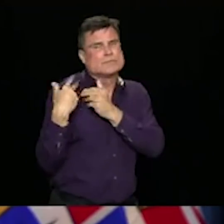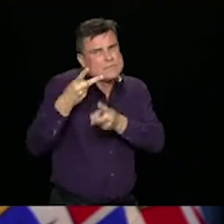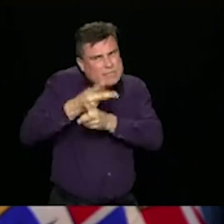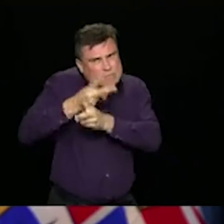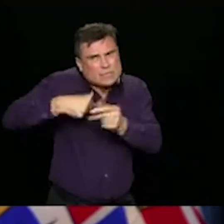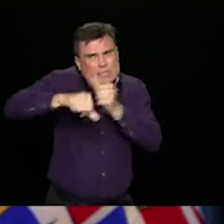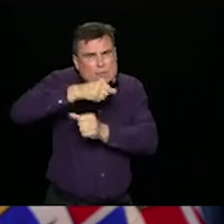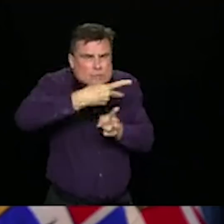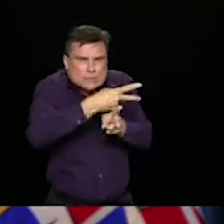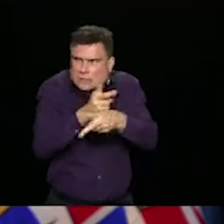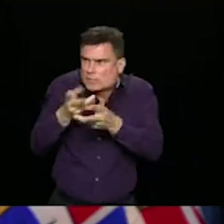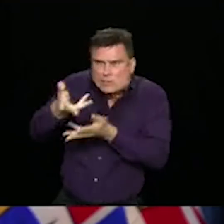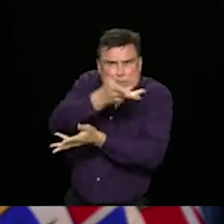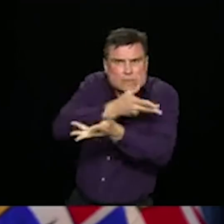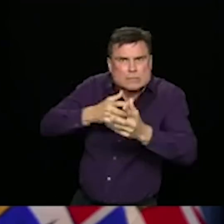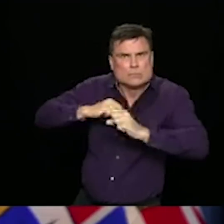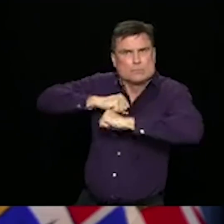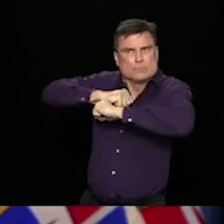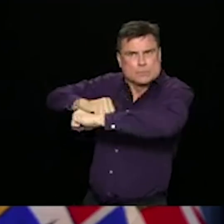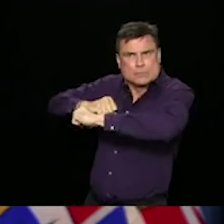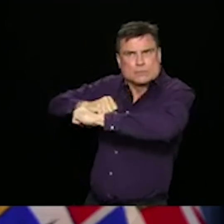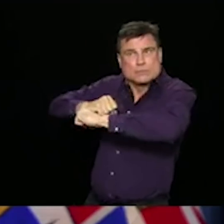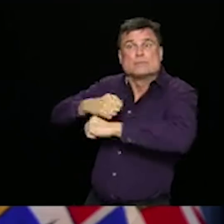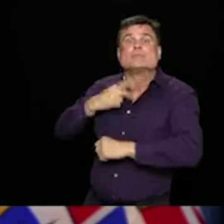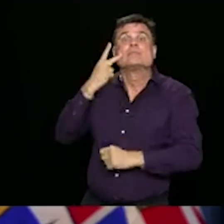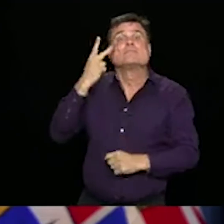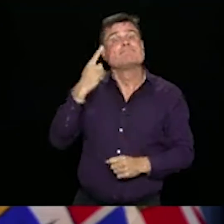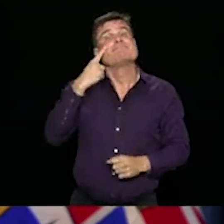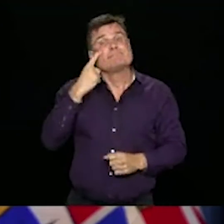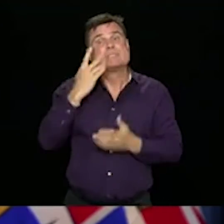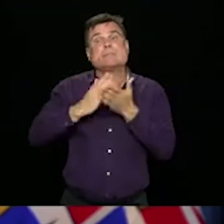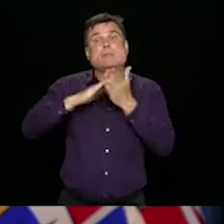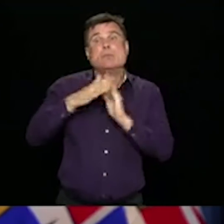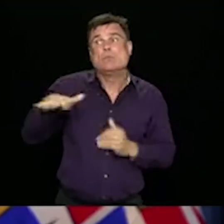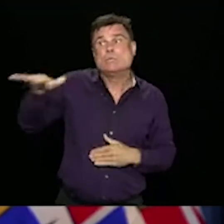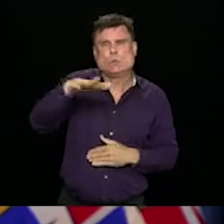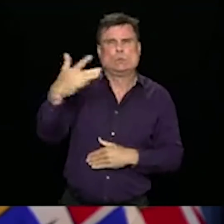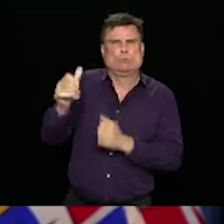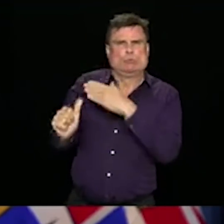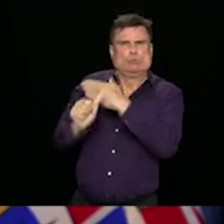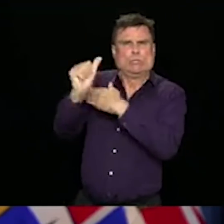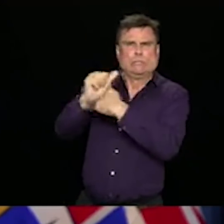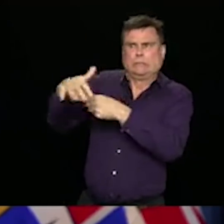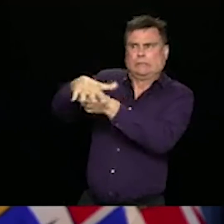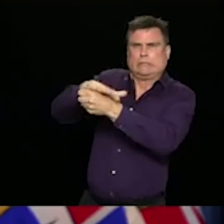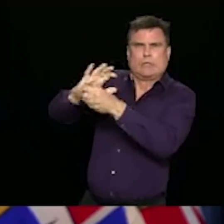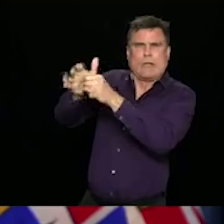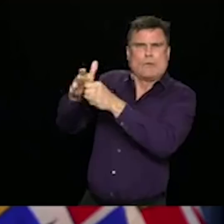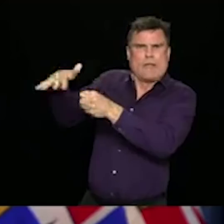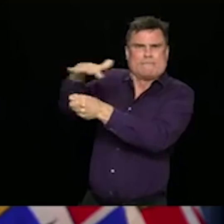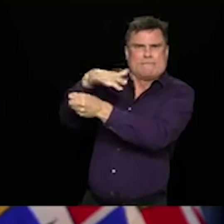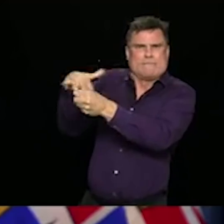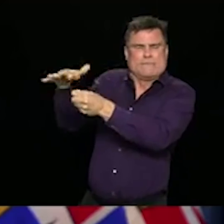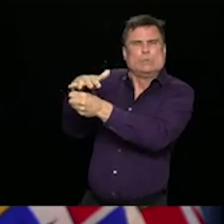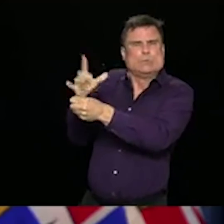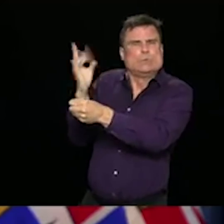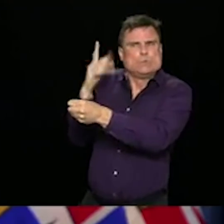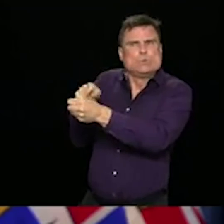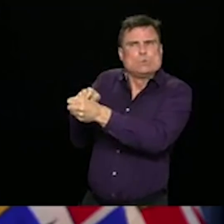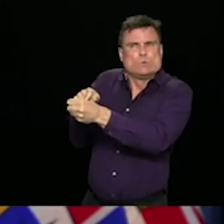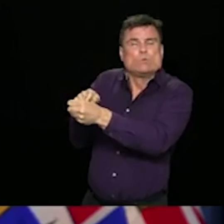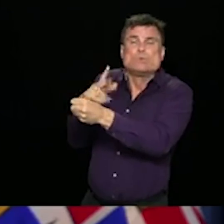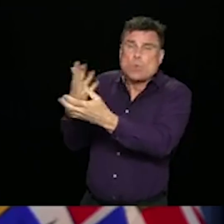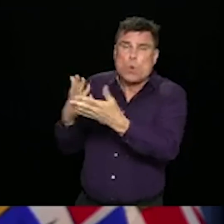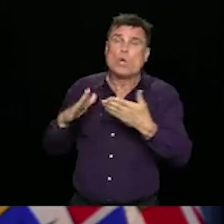particularly to communities that are at greater risk of having devastating impacts of this pandemic. And we know that includes